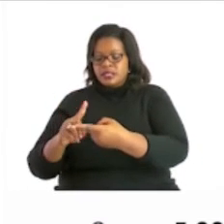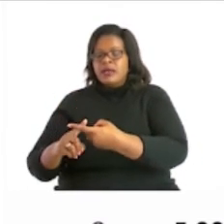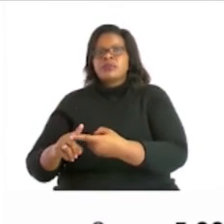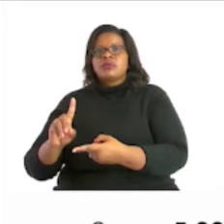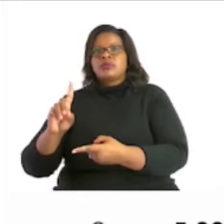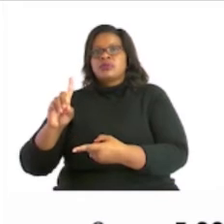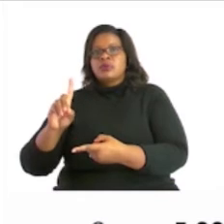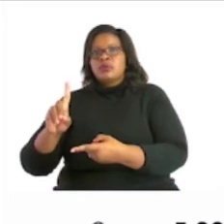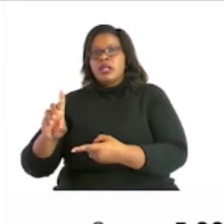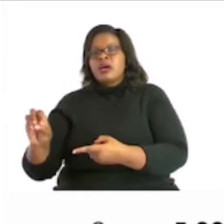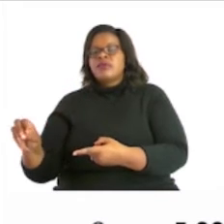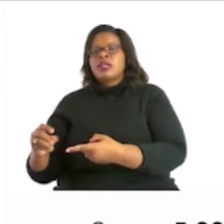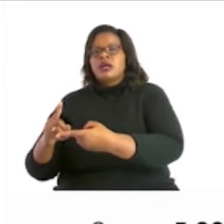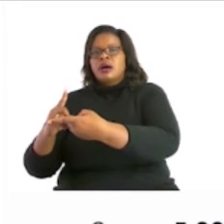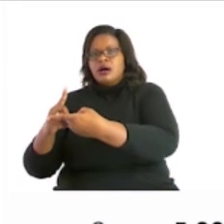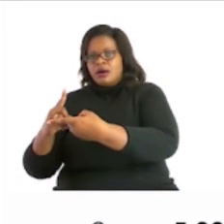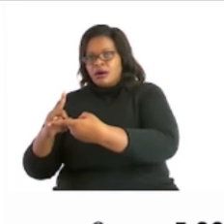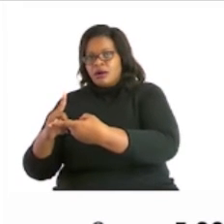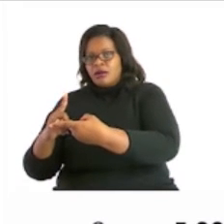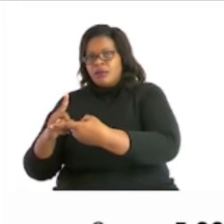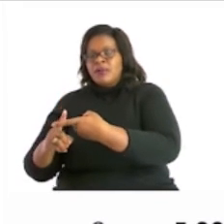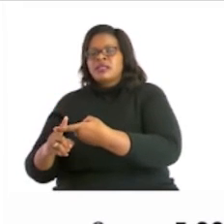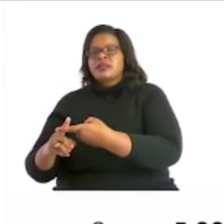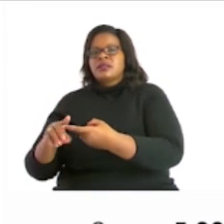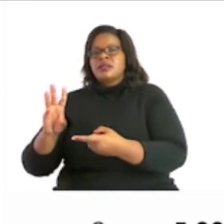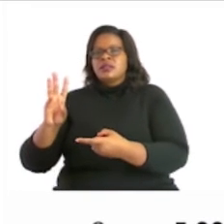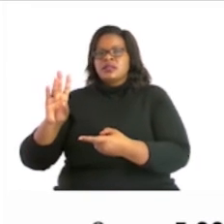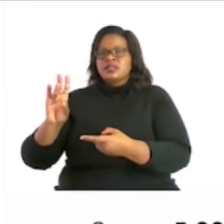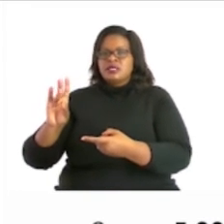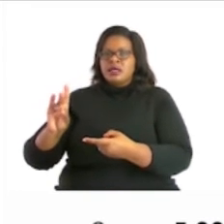1. Then we've got one more example,